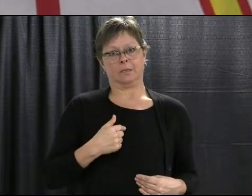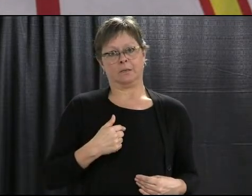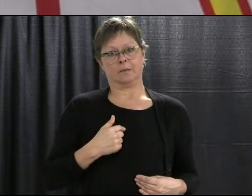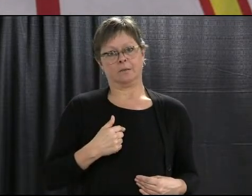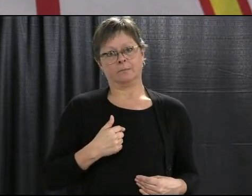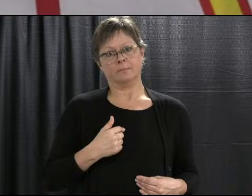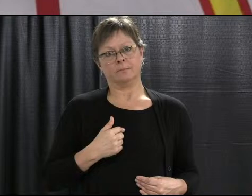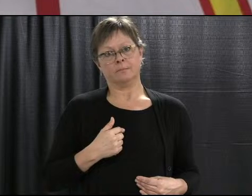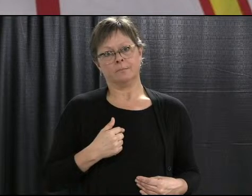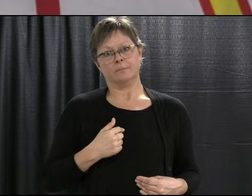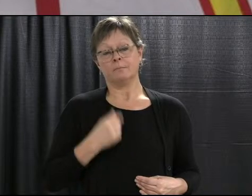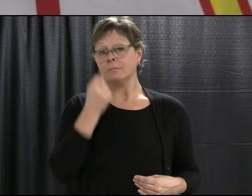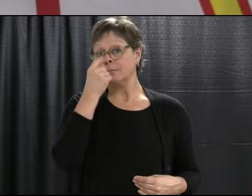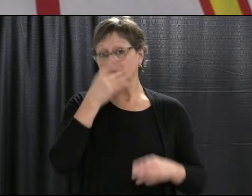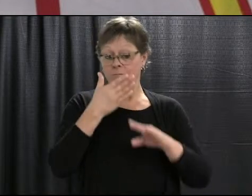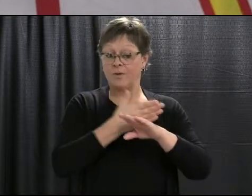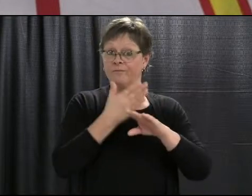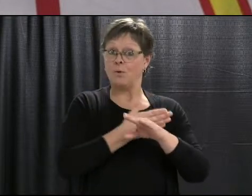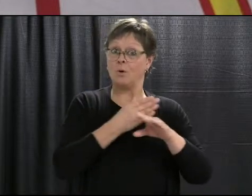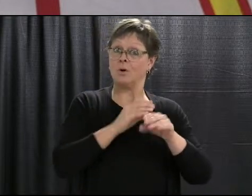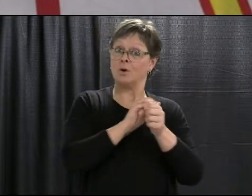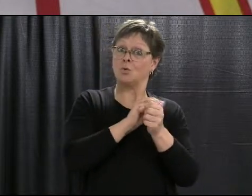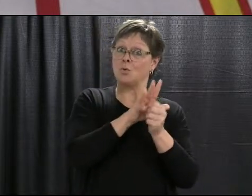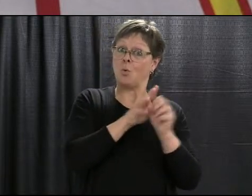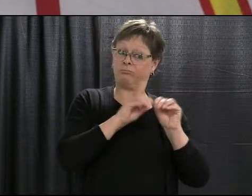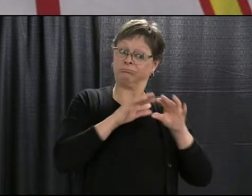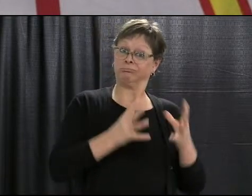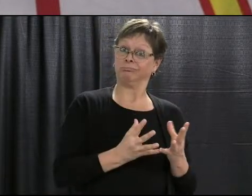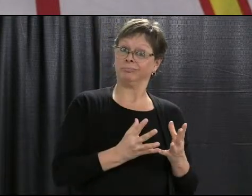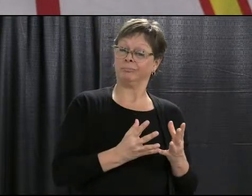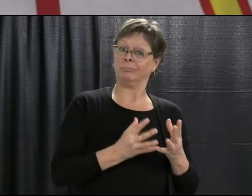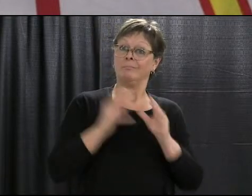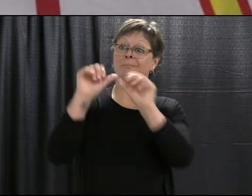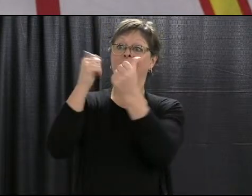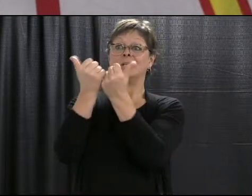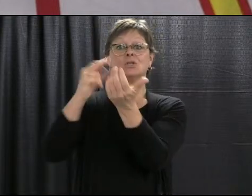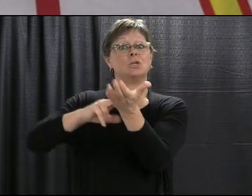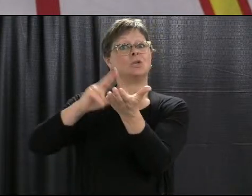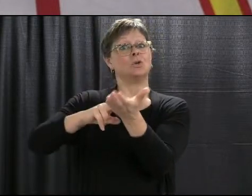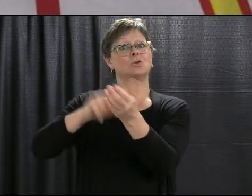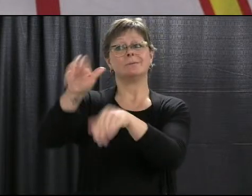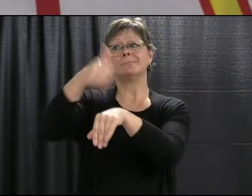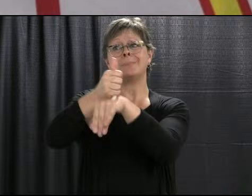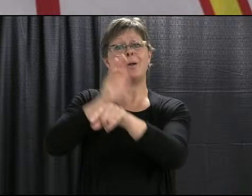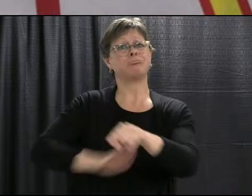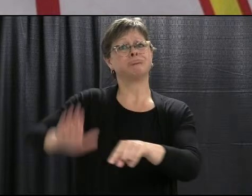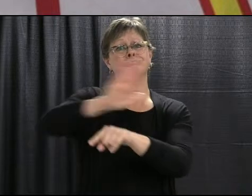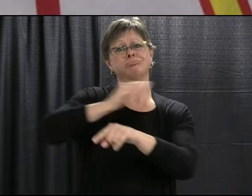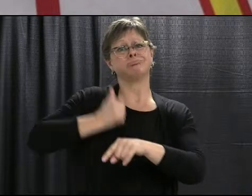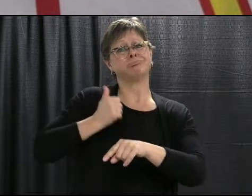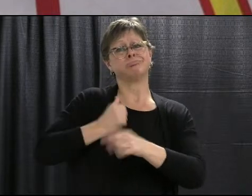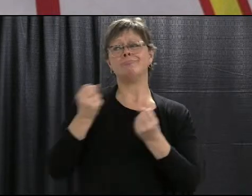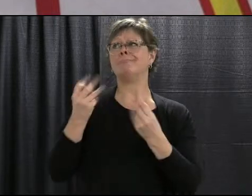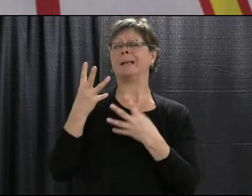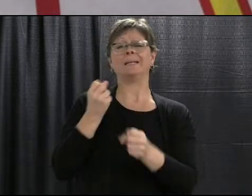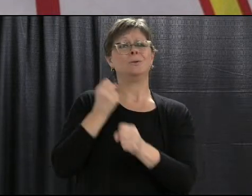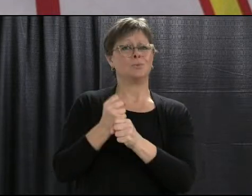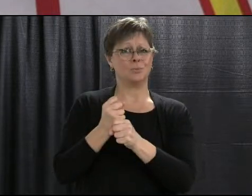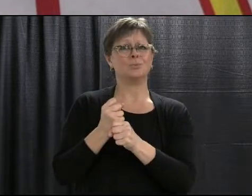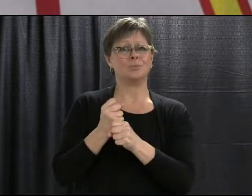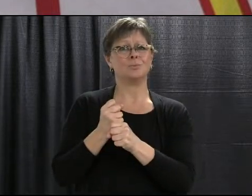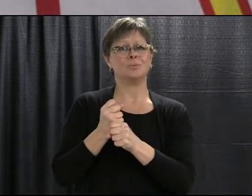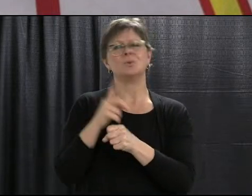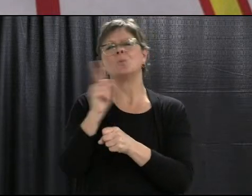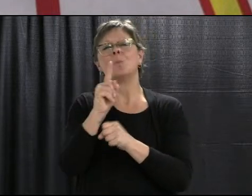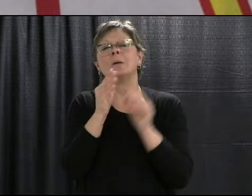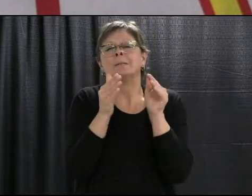But the pre-pandemic levels, we've had agency nursing across Canada for decades, primarily used in